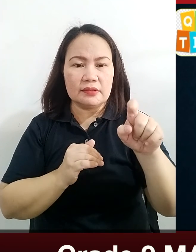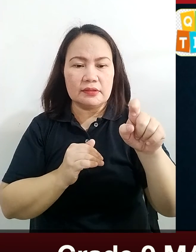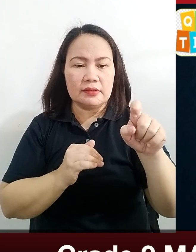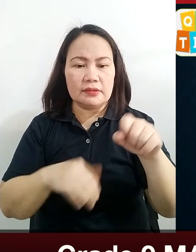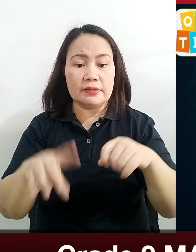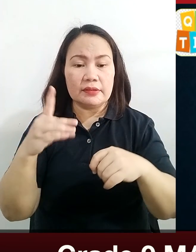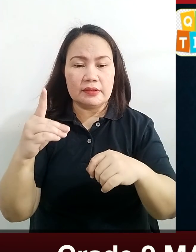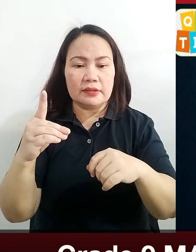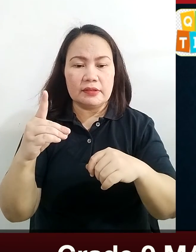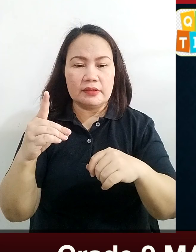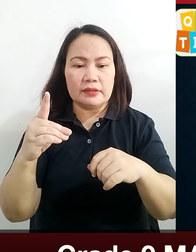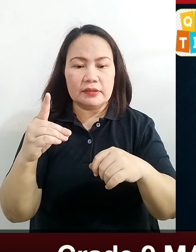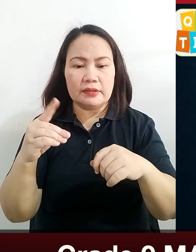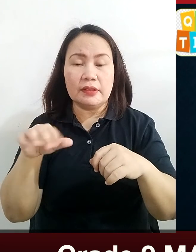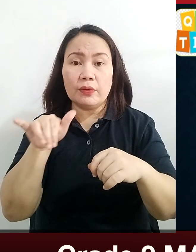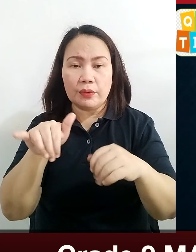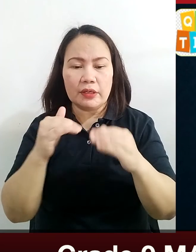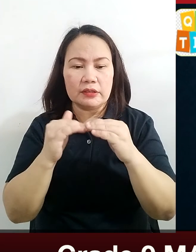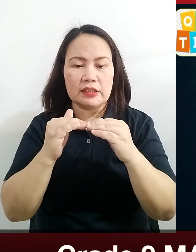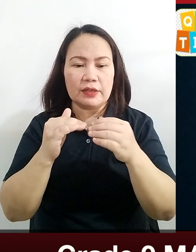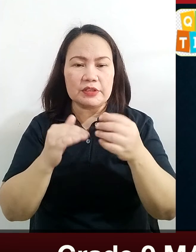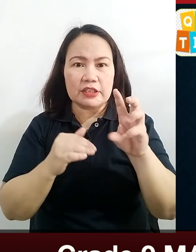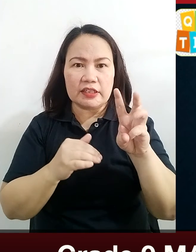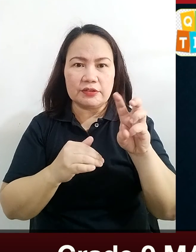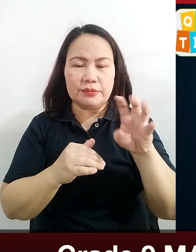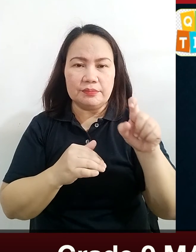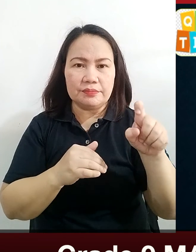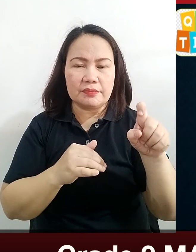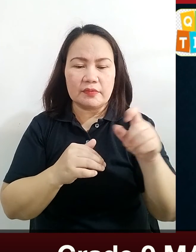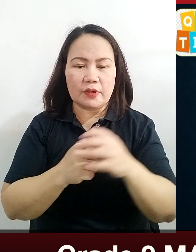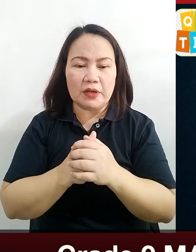D, y is equal to 16x.